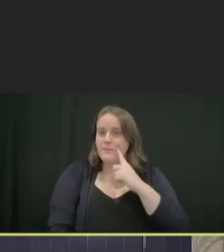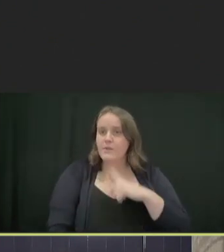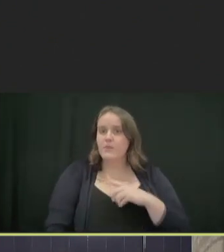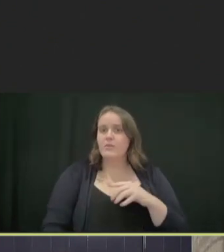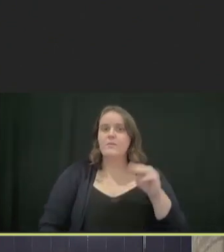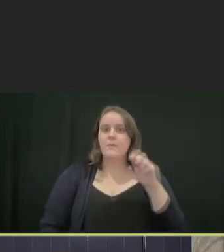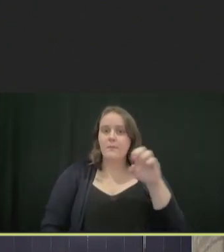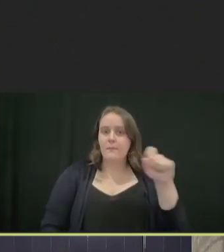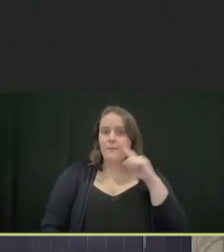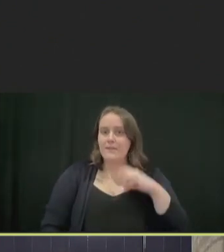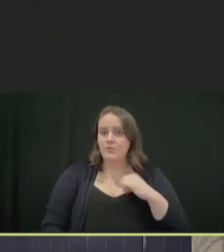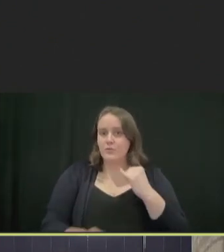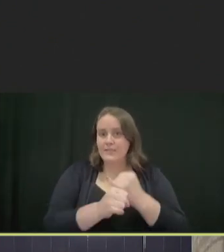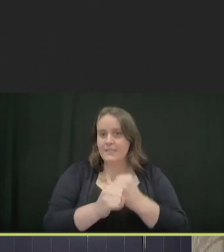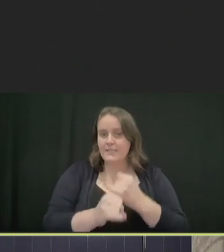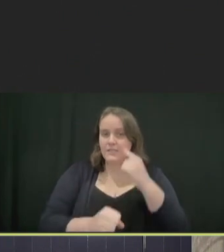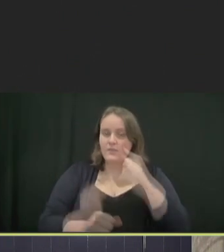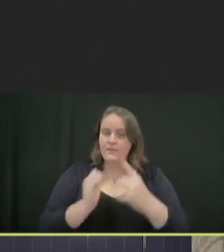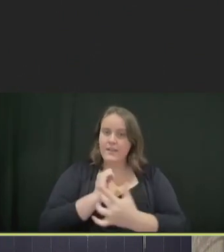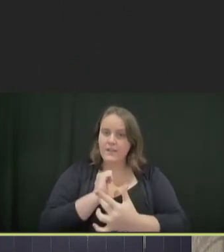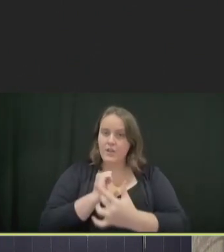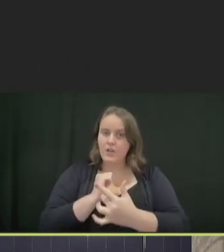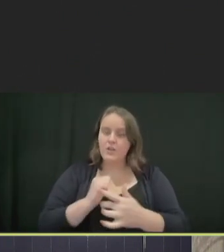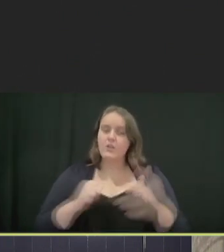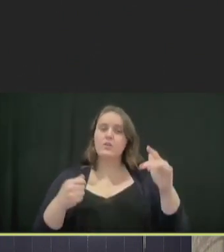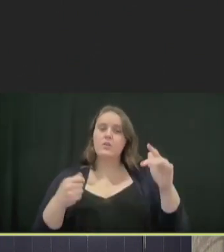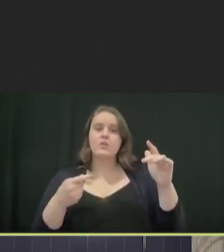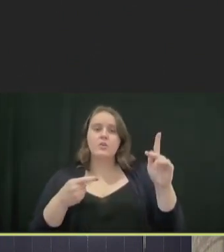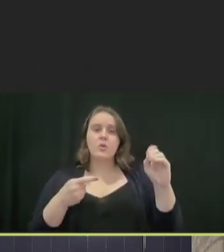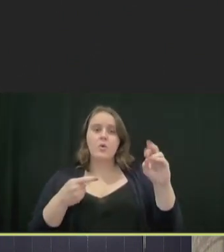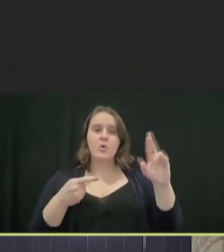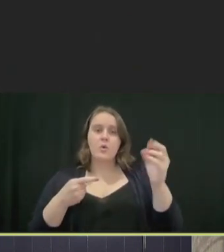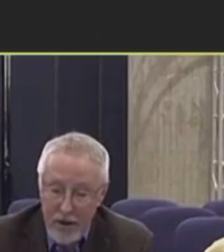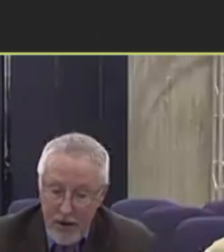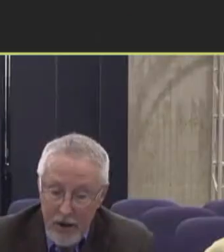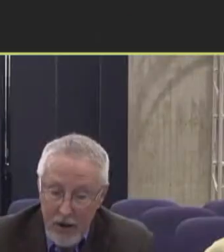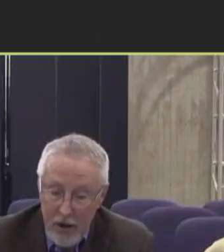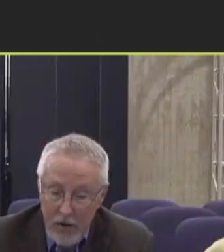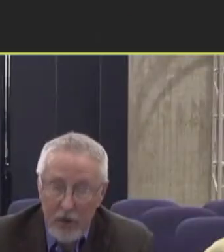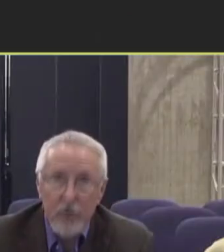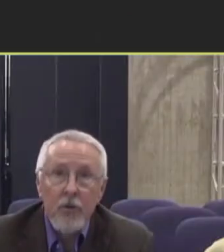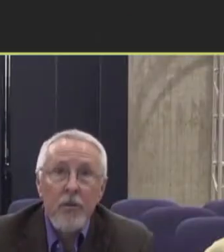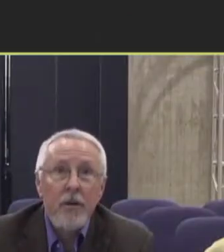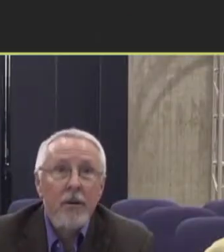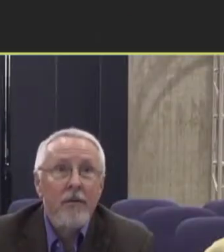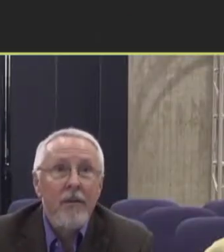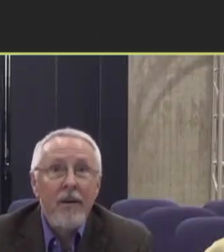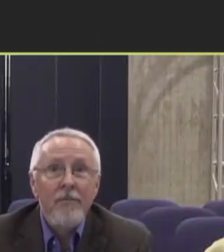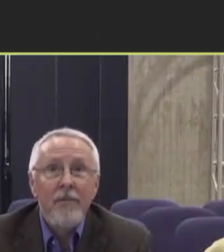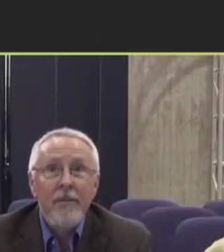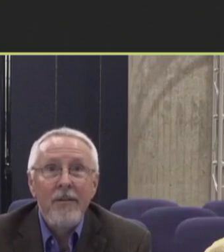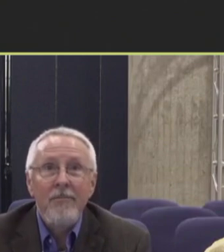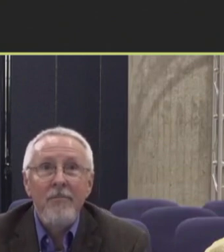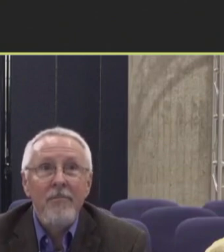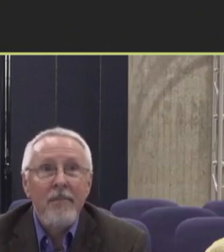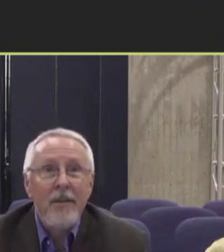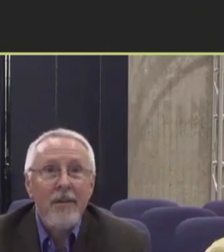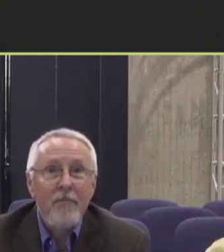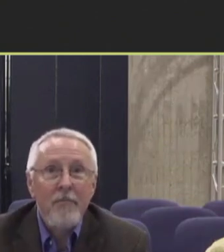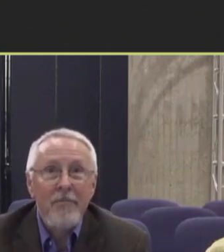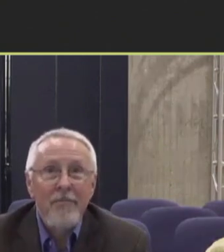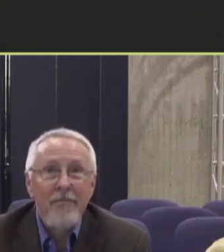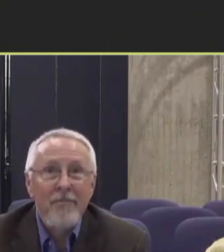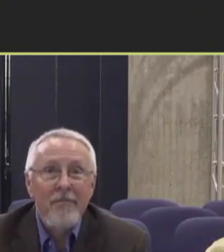Institute, and Dr. Torben Schiffner from the Scripps Research Institute. Dr. Kublin?